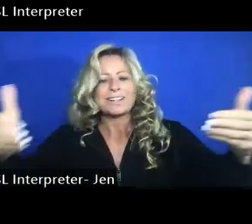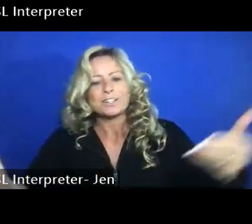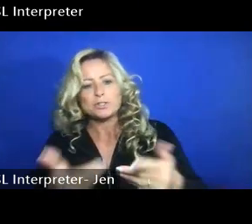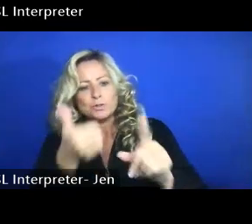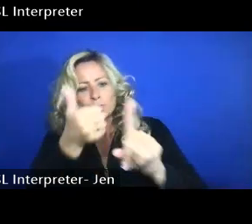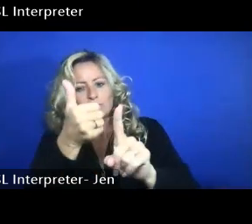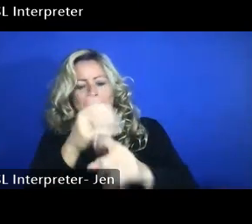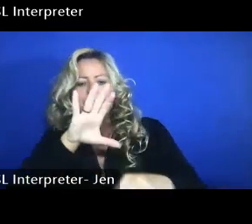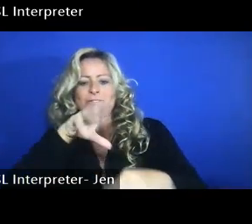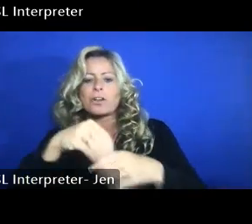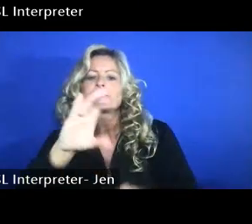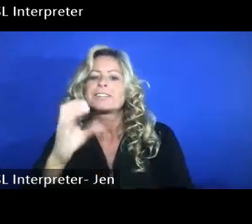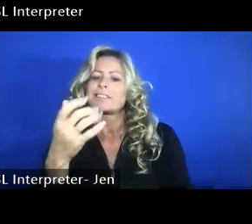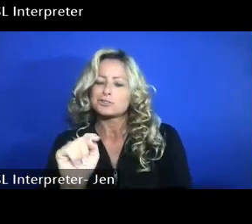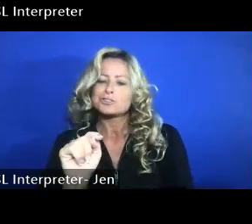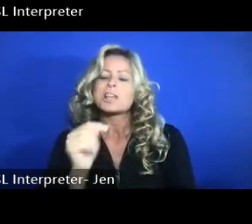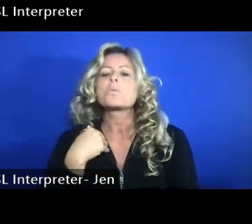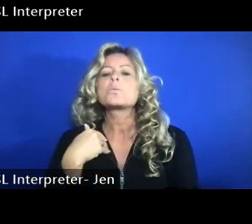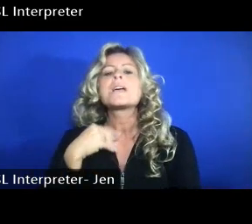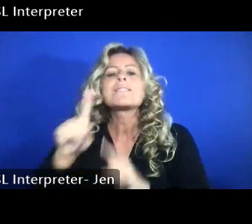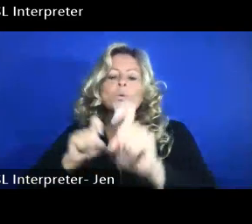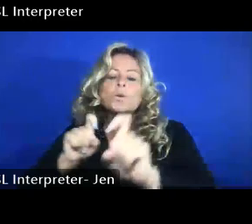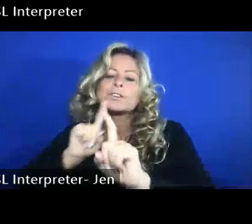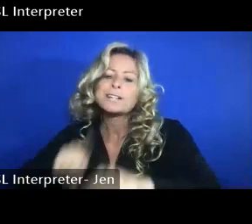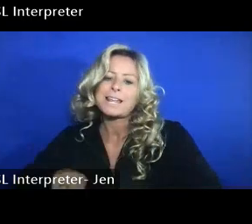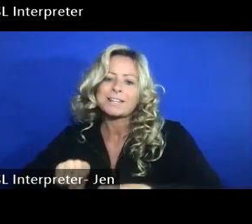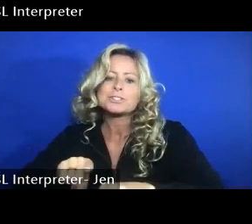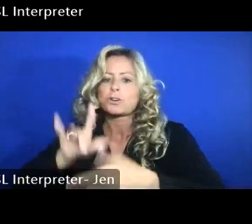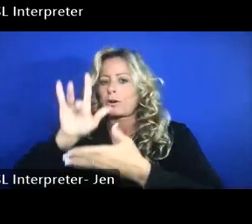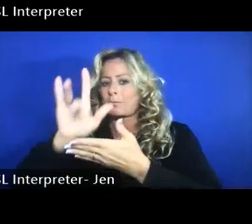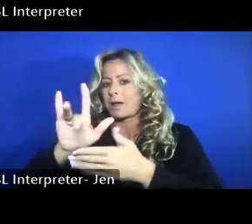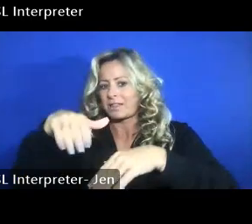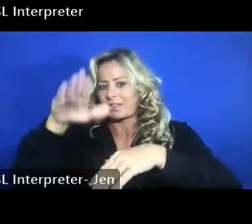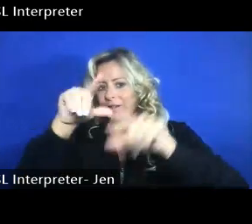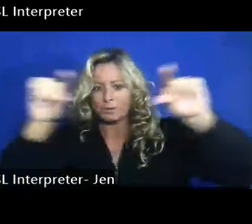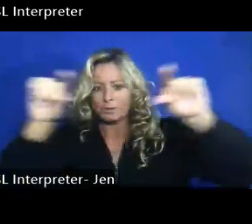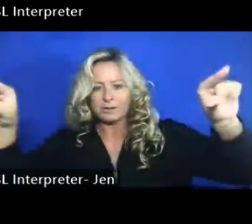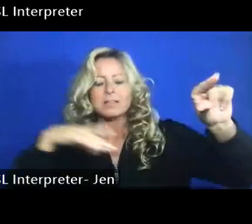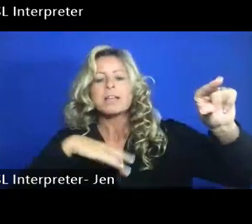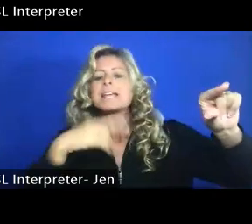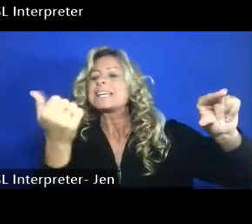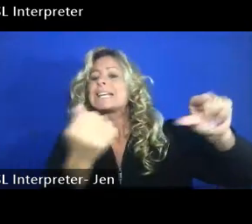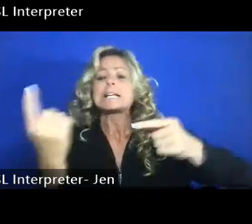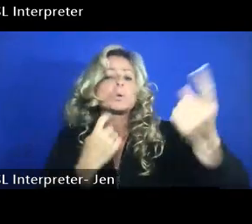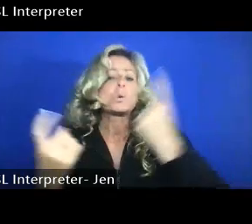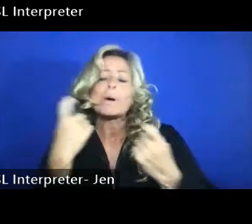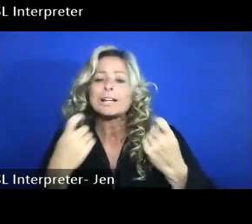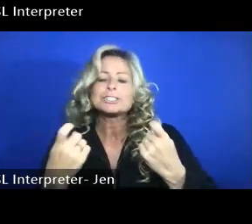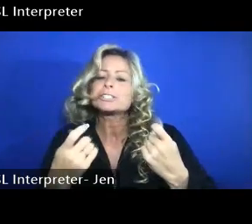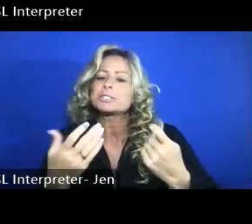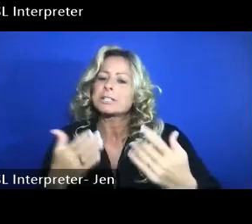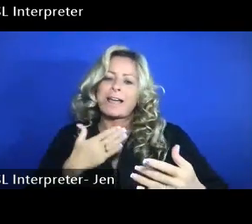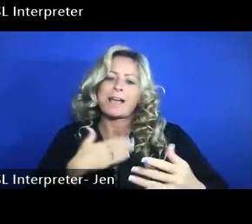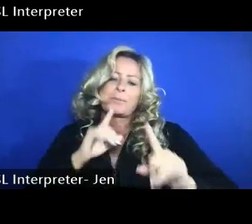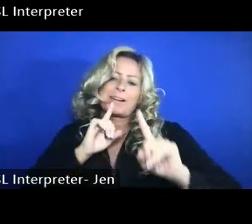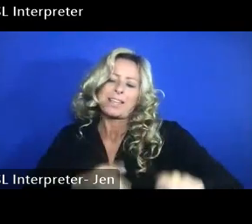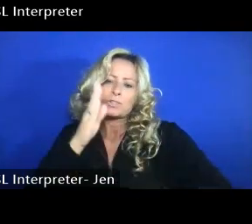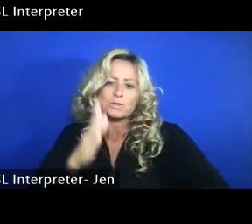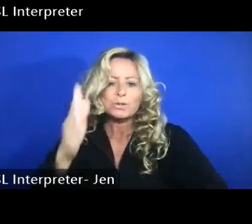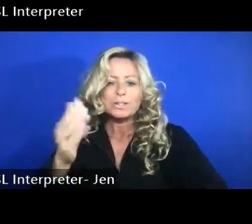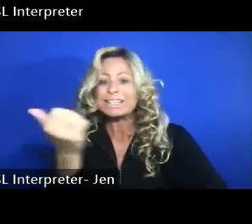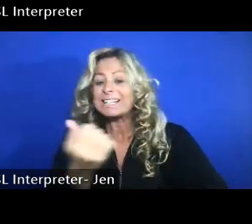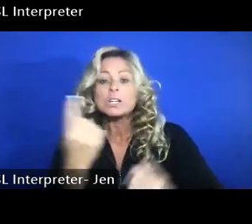yourself in the chat. We have a Q&A button. Use that to ask any questions you might have. You can also put any questions that you